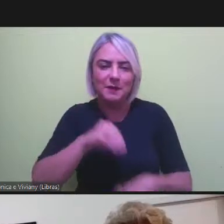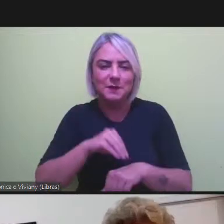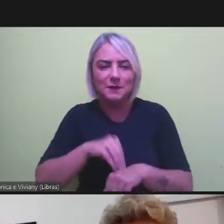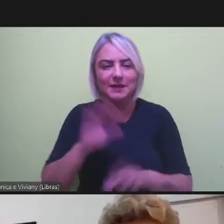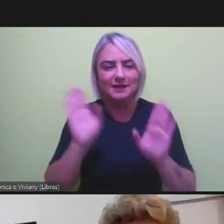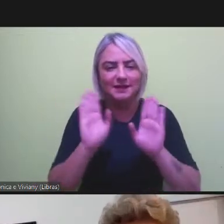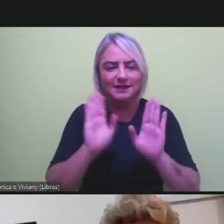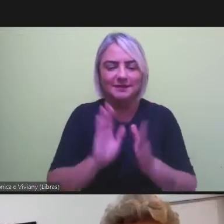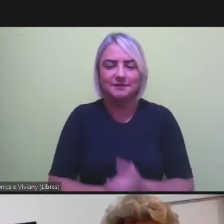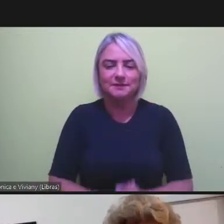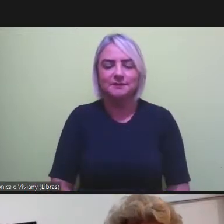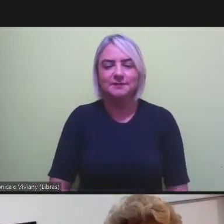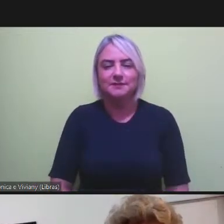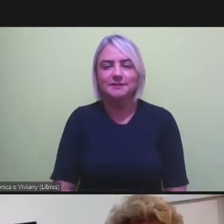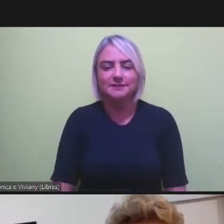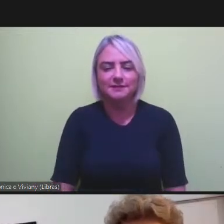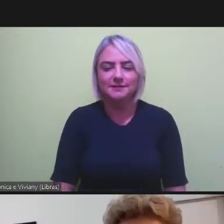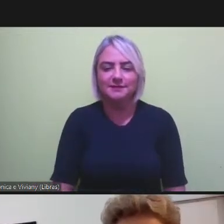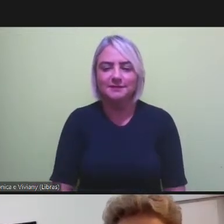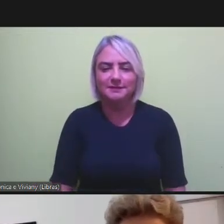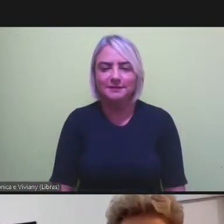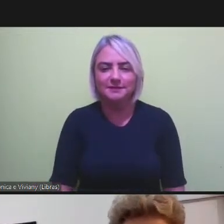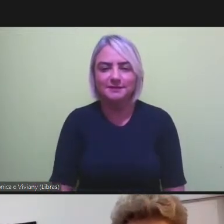10-minute break. See you soon.